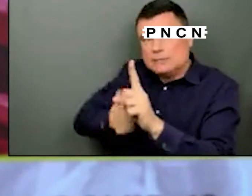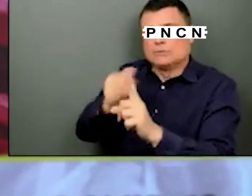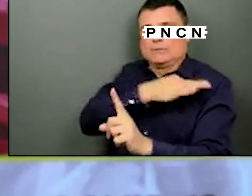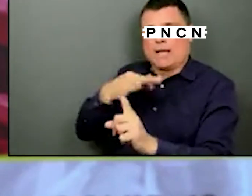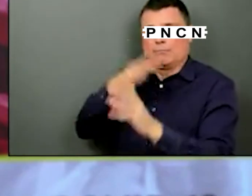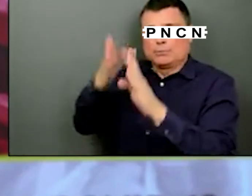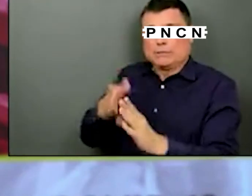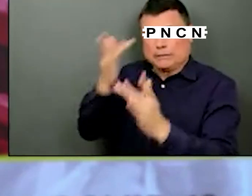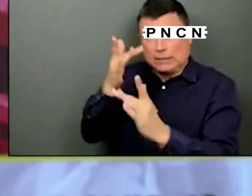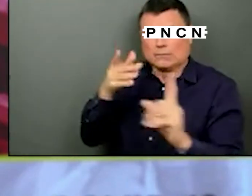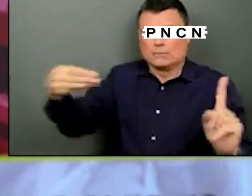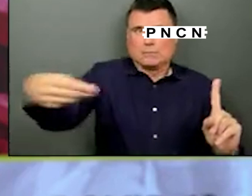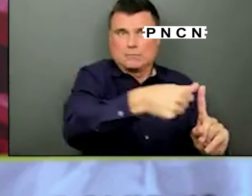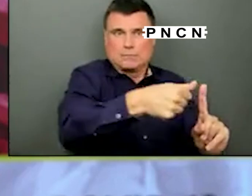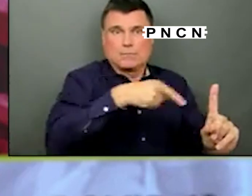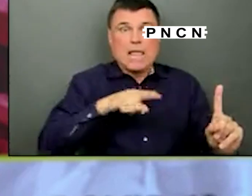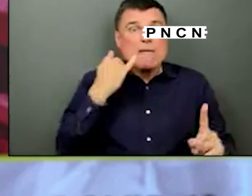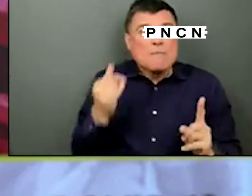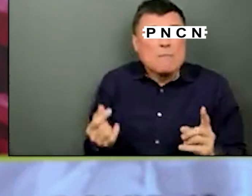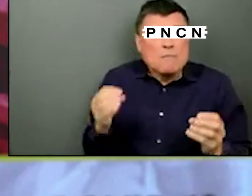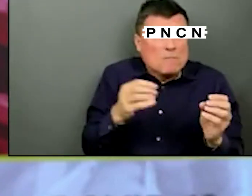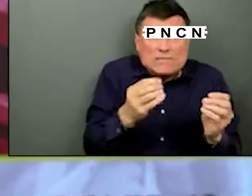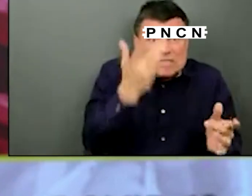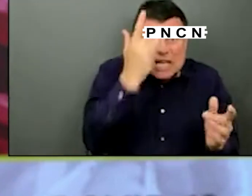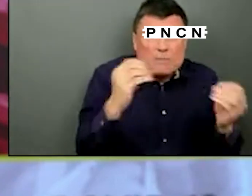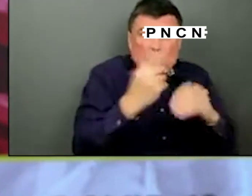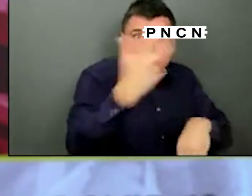than 3 days, this program bridges the gap to